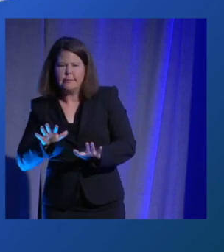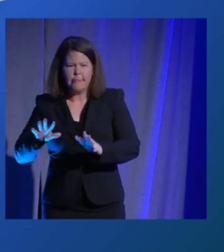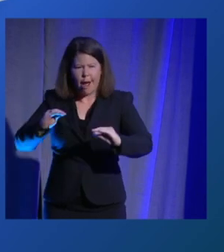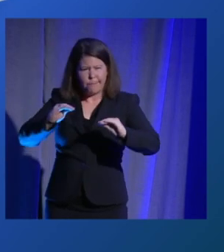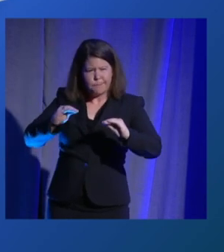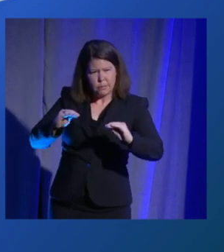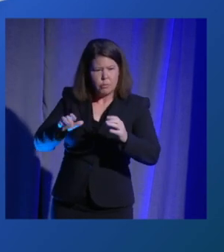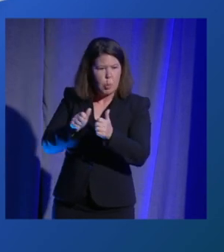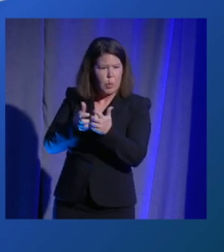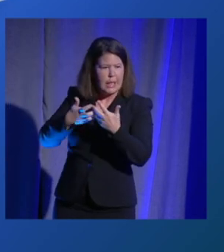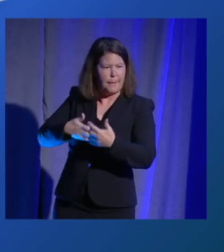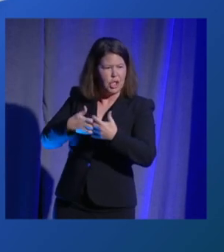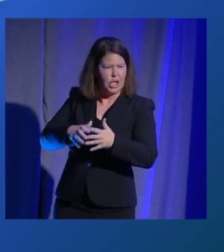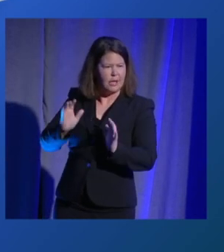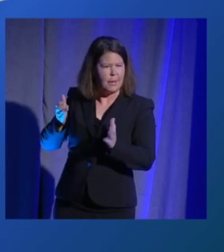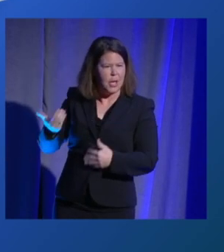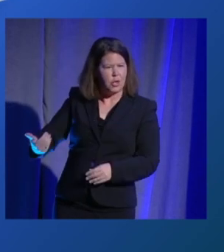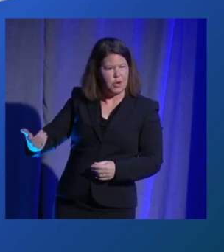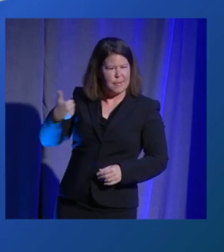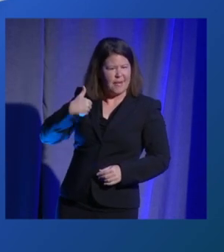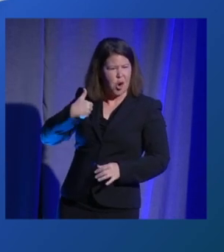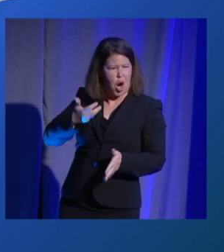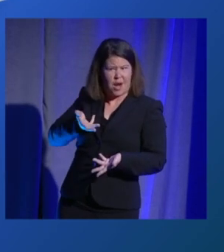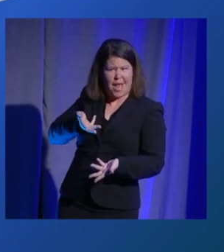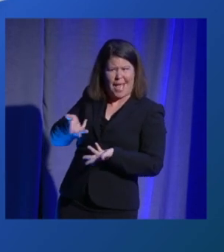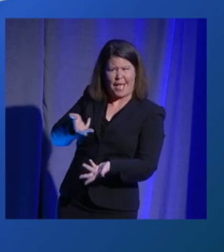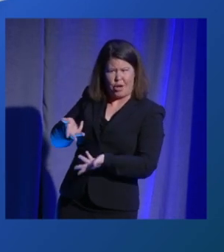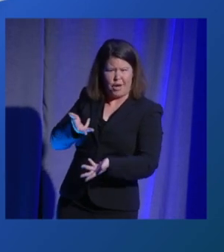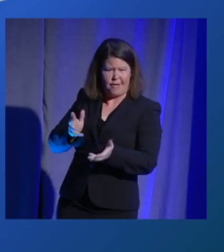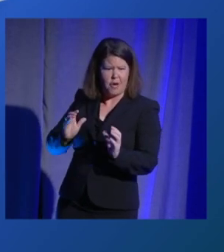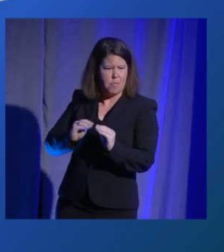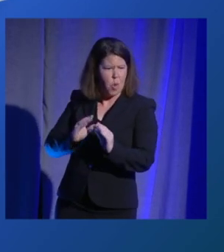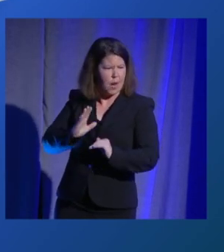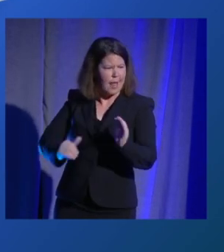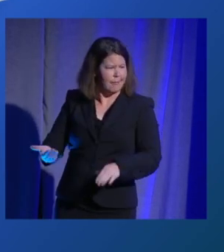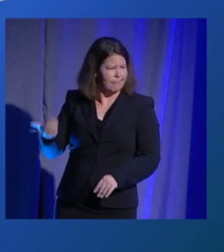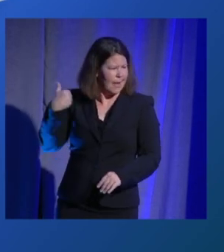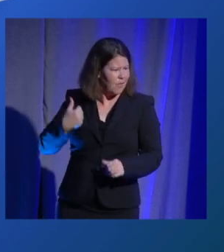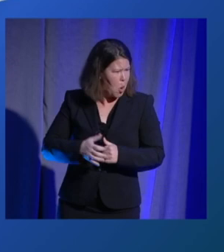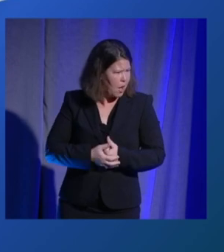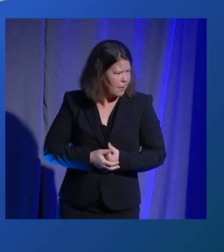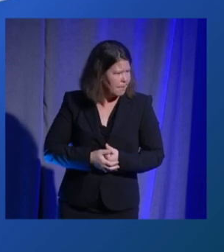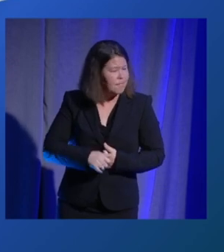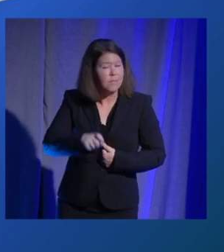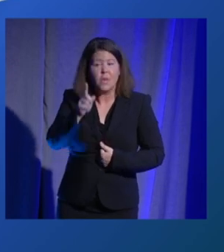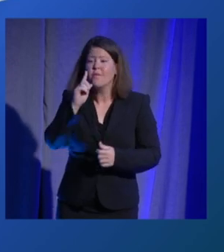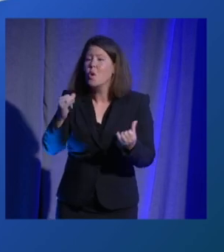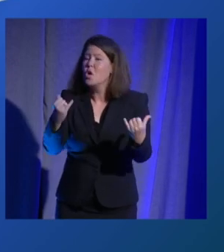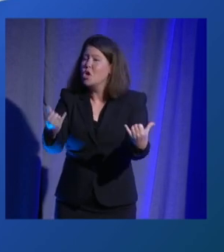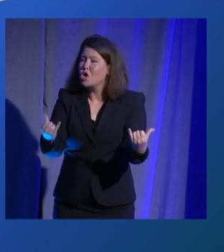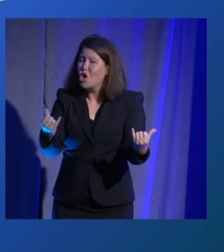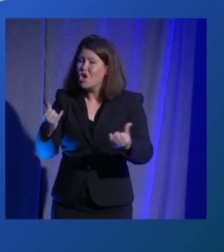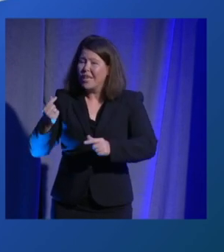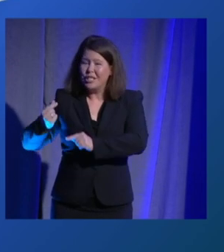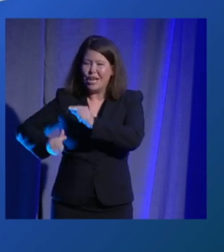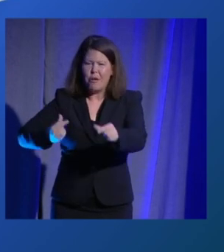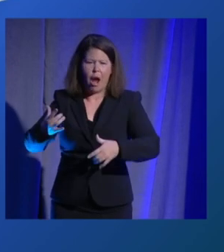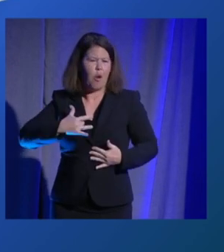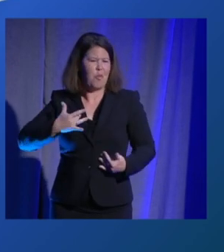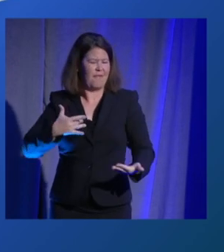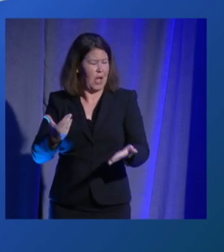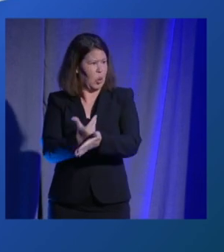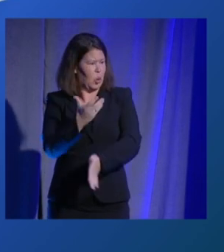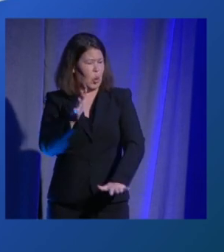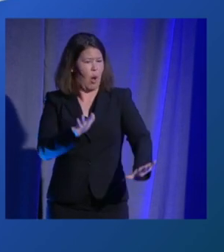we've had in the past now what's interesting is for this current New Generation we think all of this is new but the